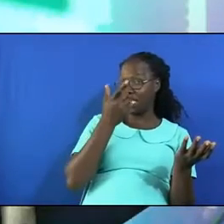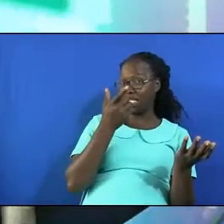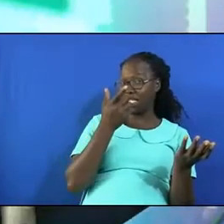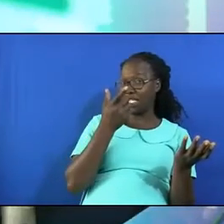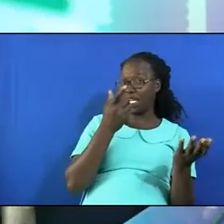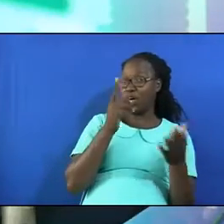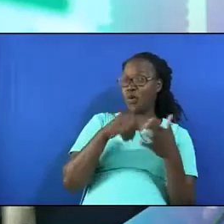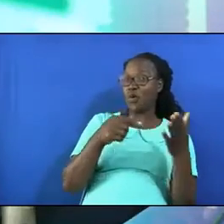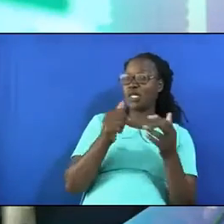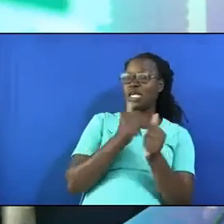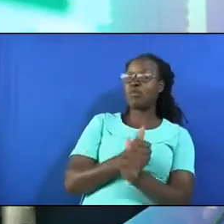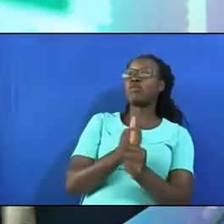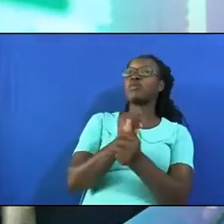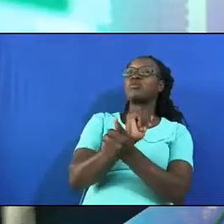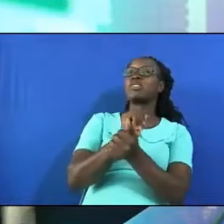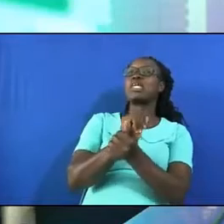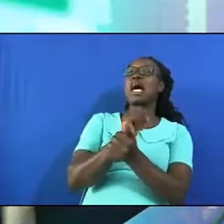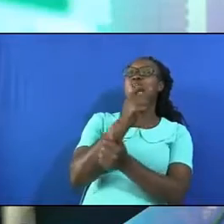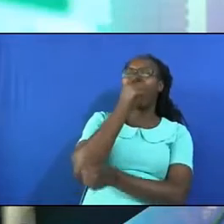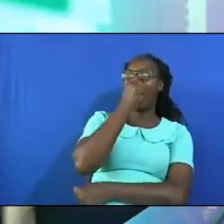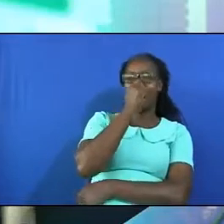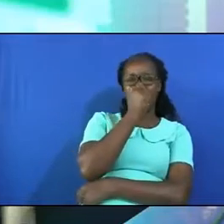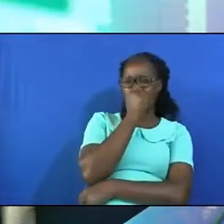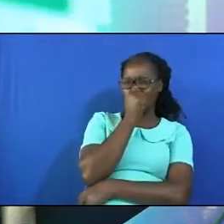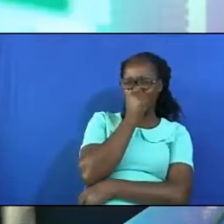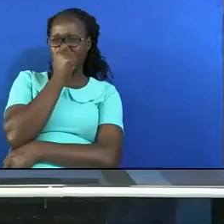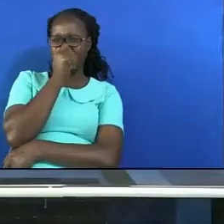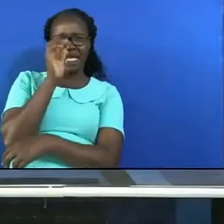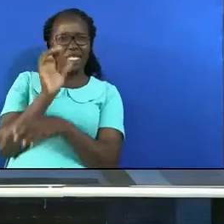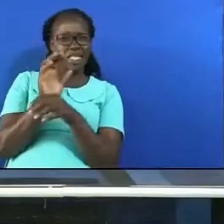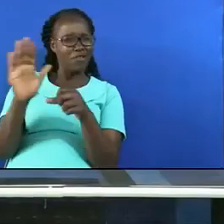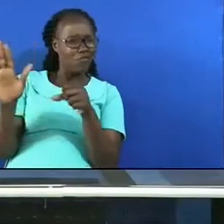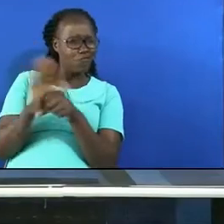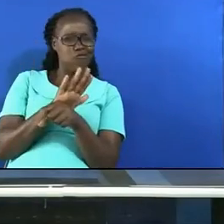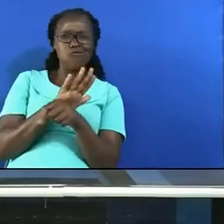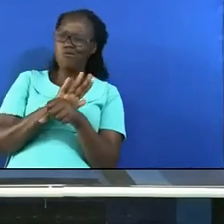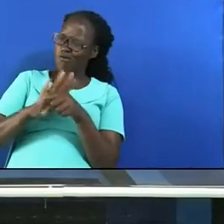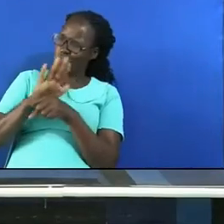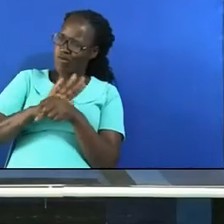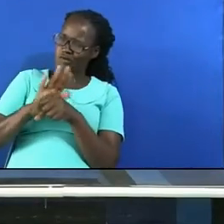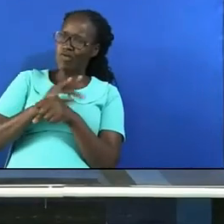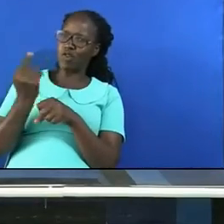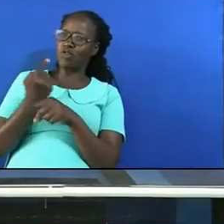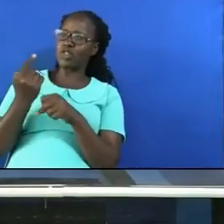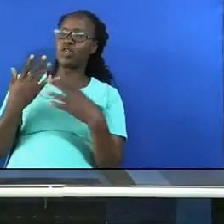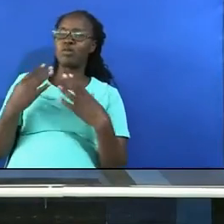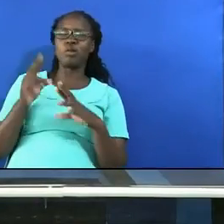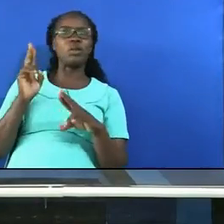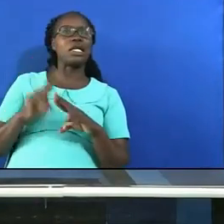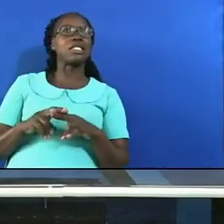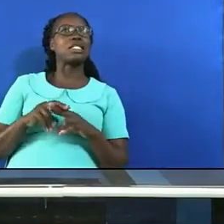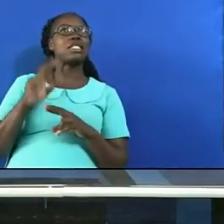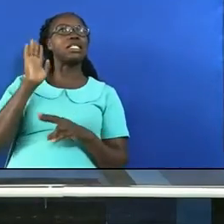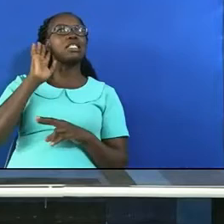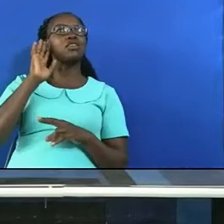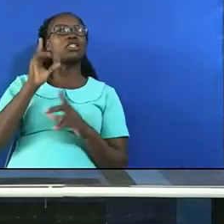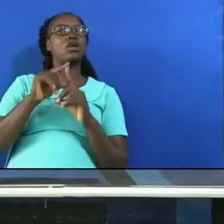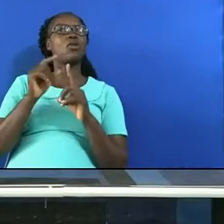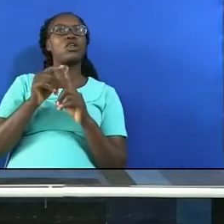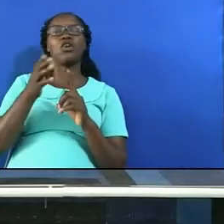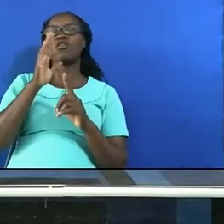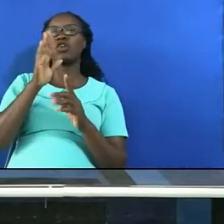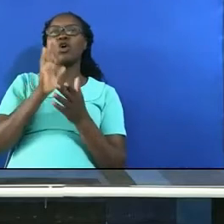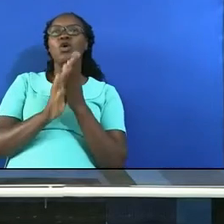what Apostle Paul says, I wish this church was just full of single people who can sit and listen to the word of God